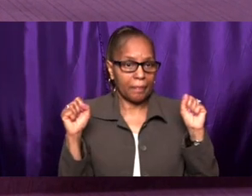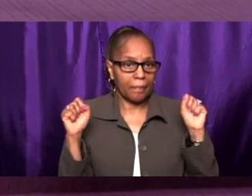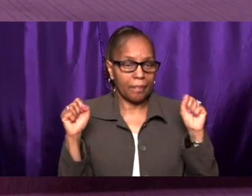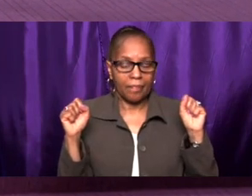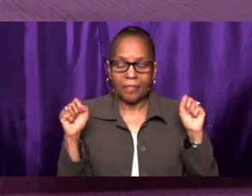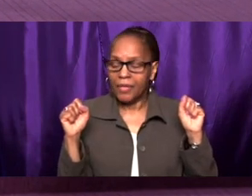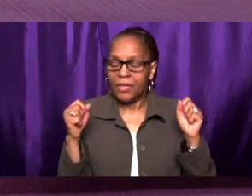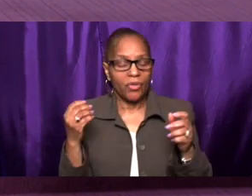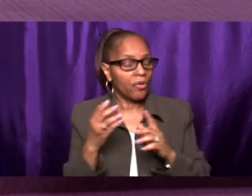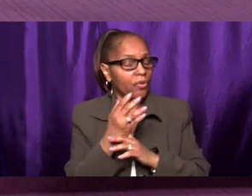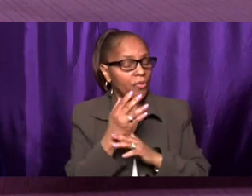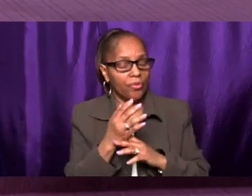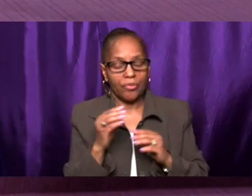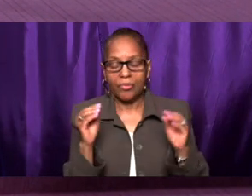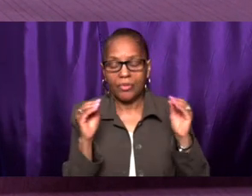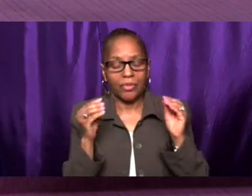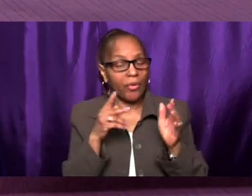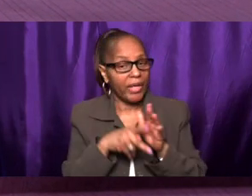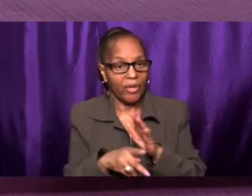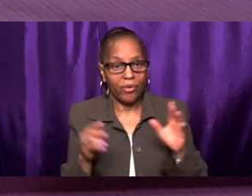you ain't gonna go through no hell.